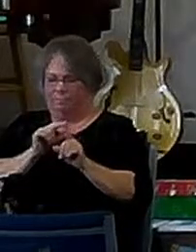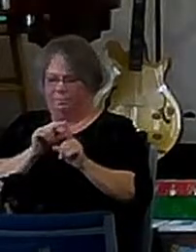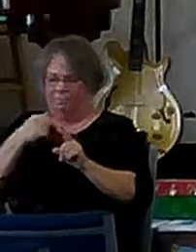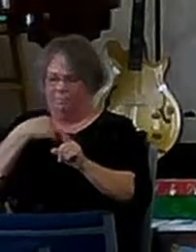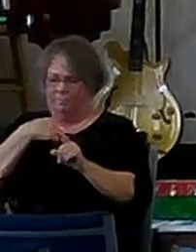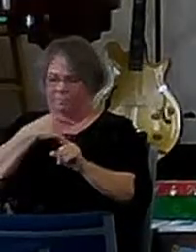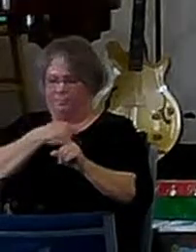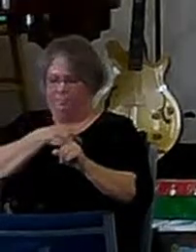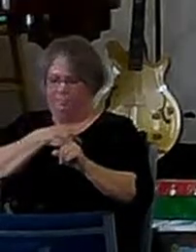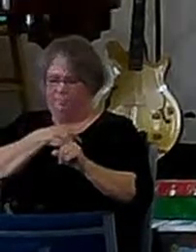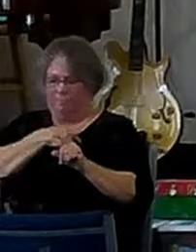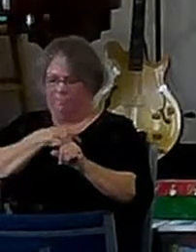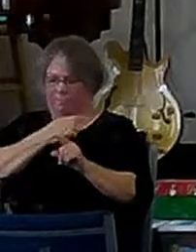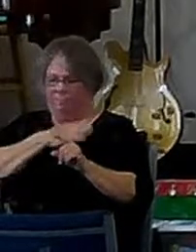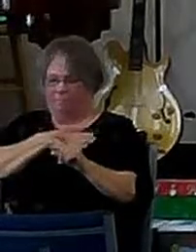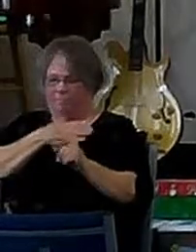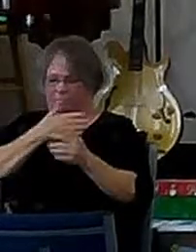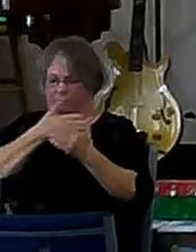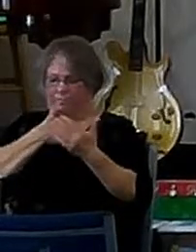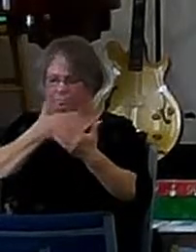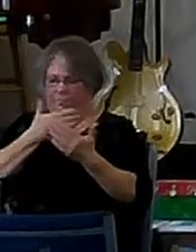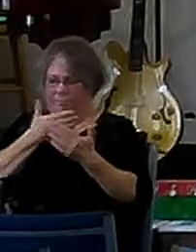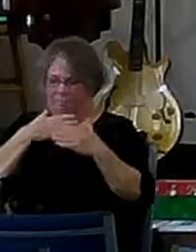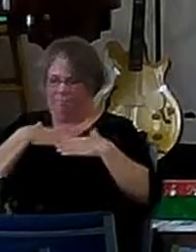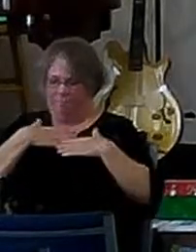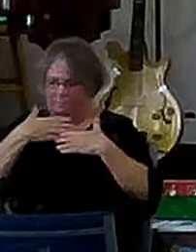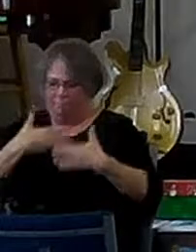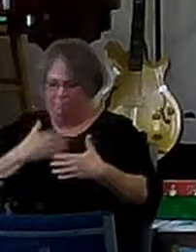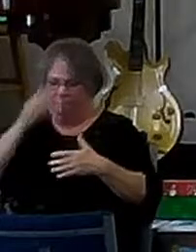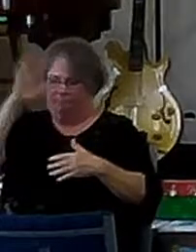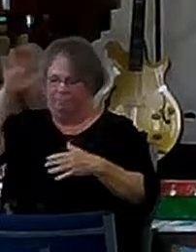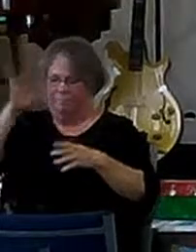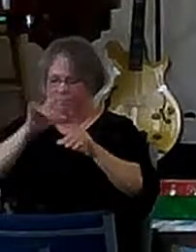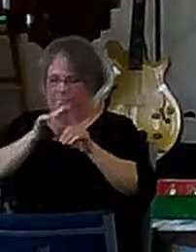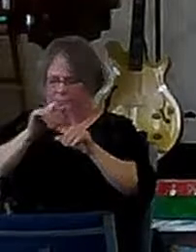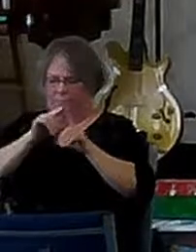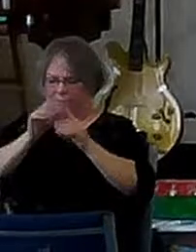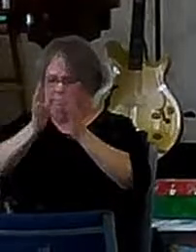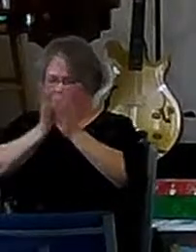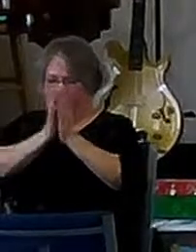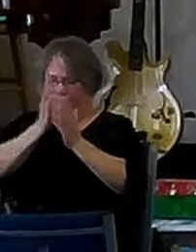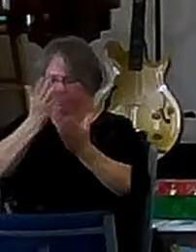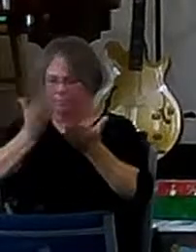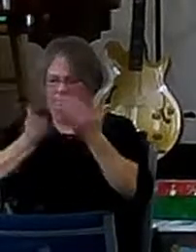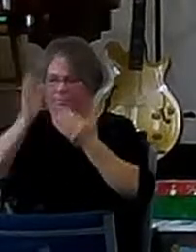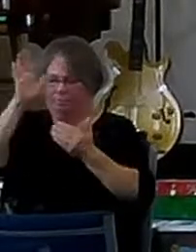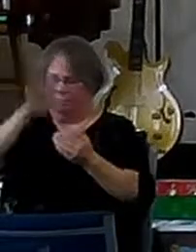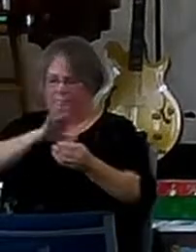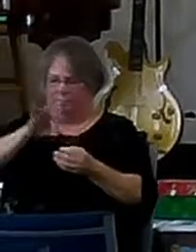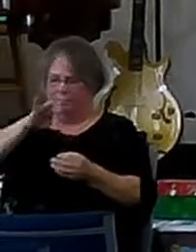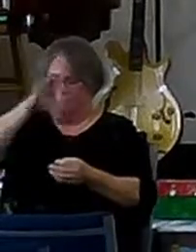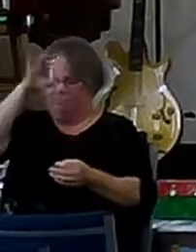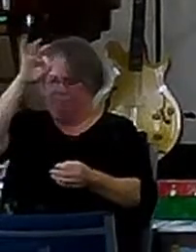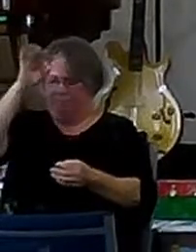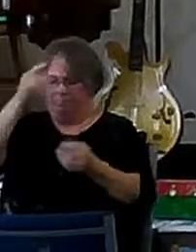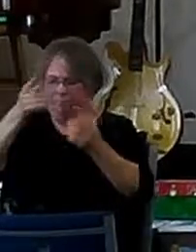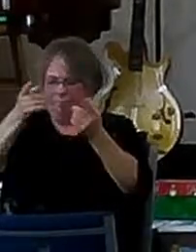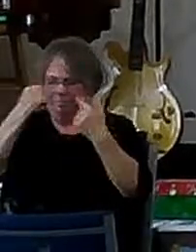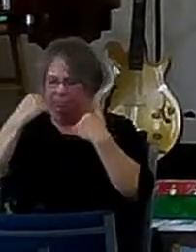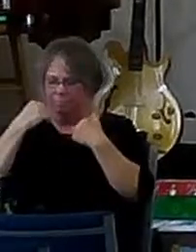We submit to your word. And we ask, may your Holy Spirit come and convict